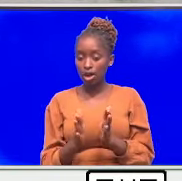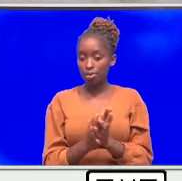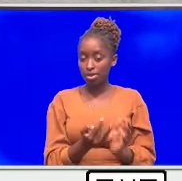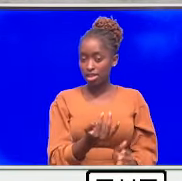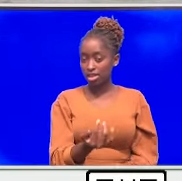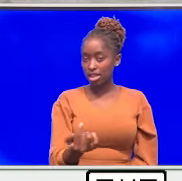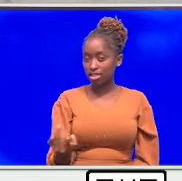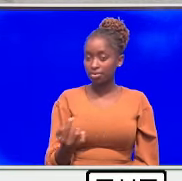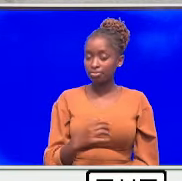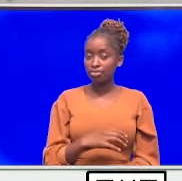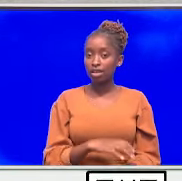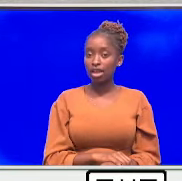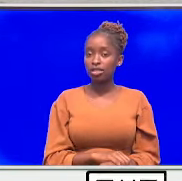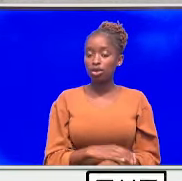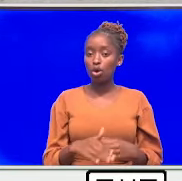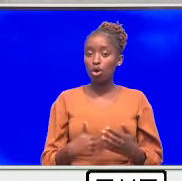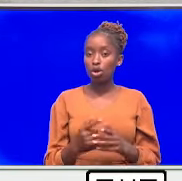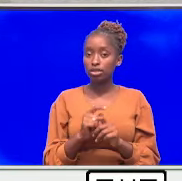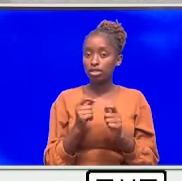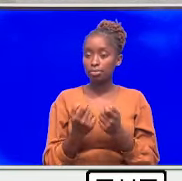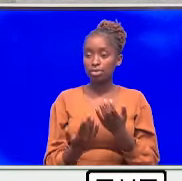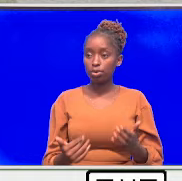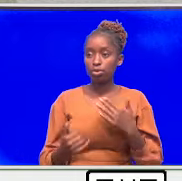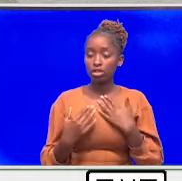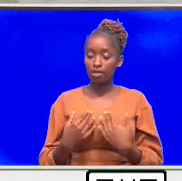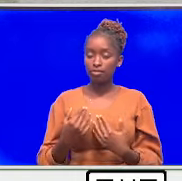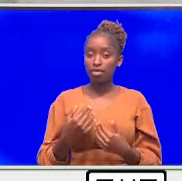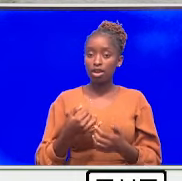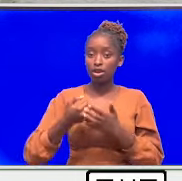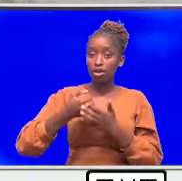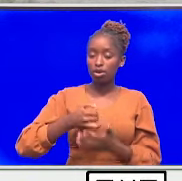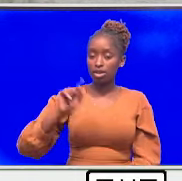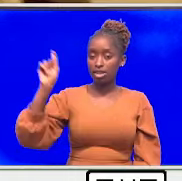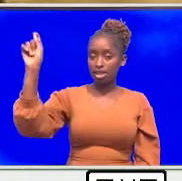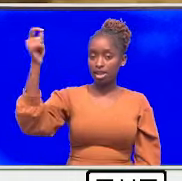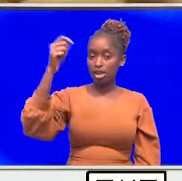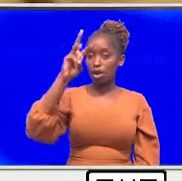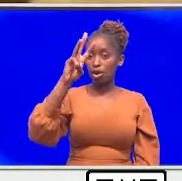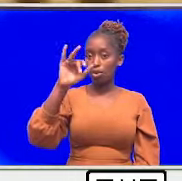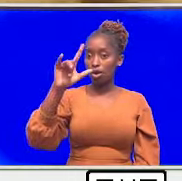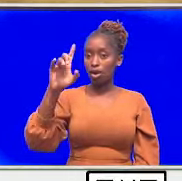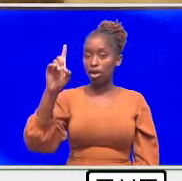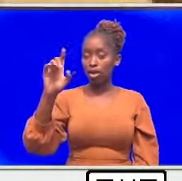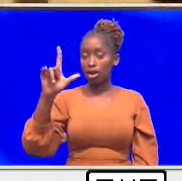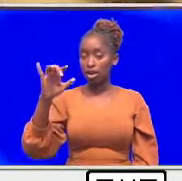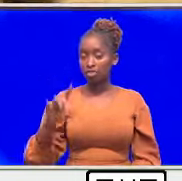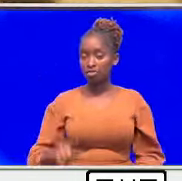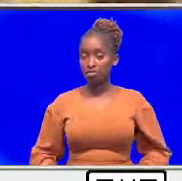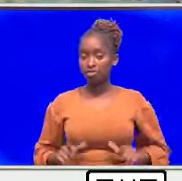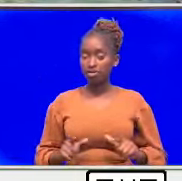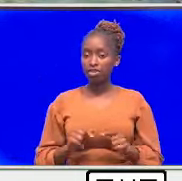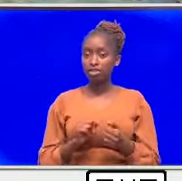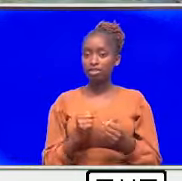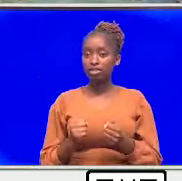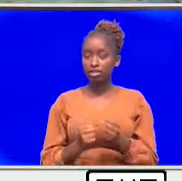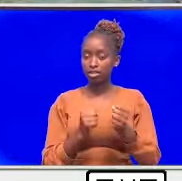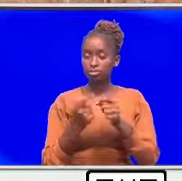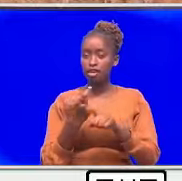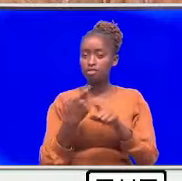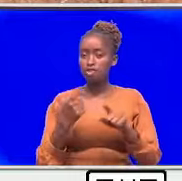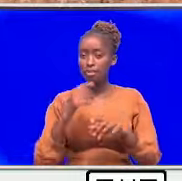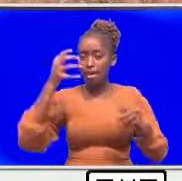and every variety that constitutes Kenya's wildlife system. From lions,